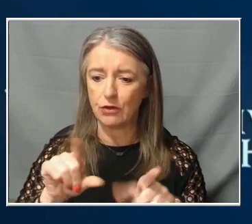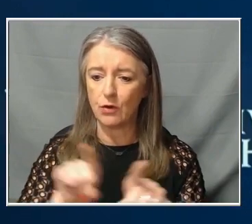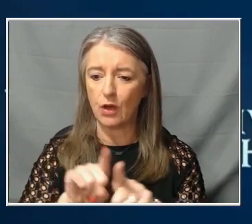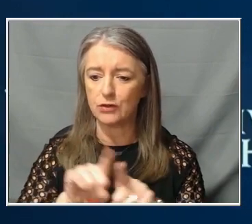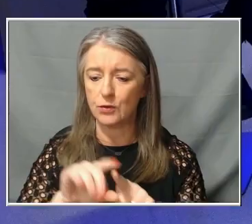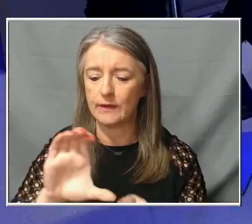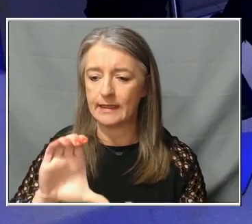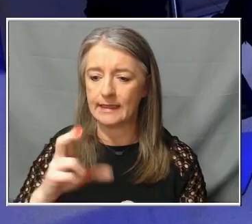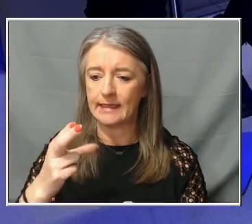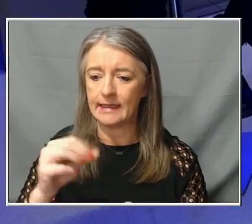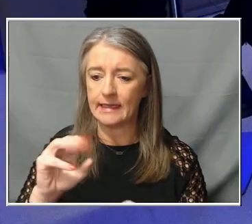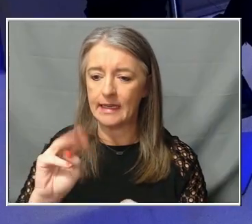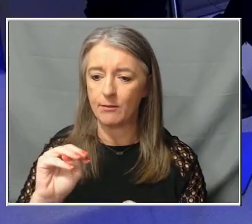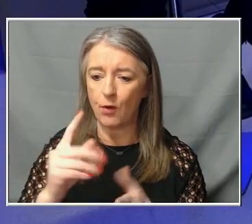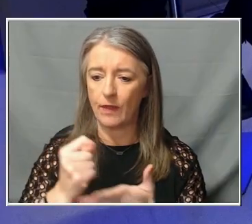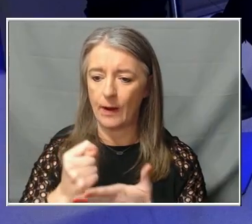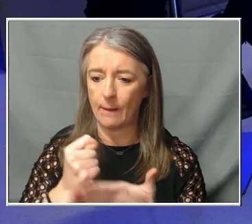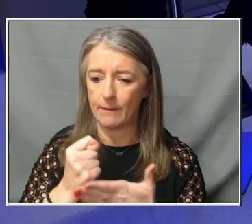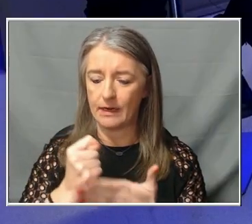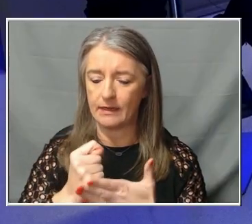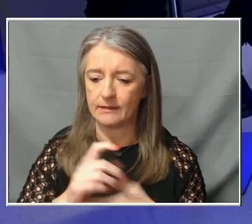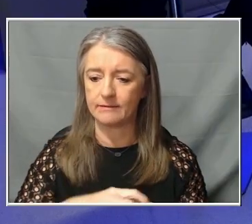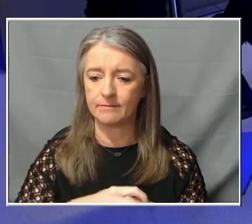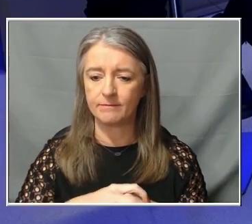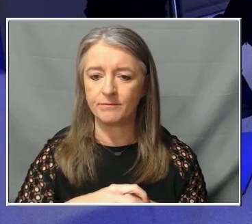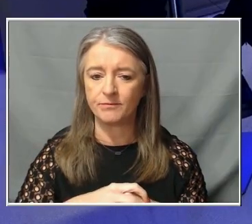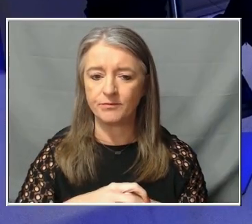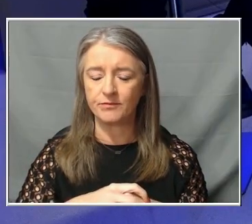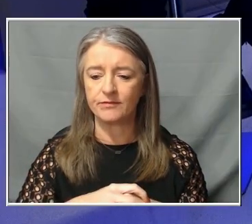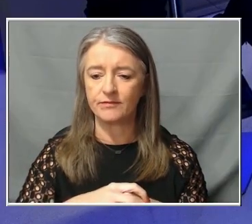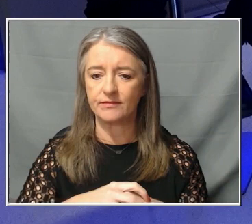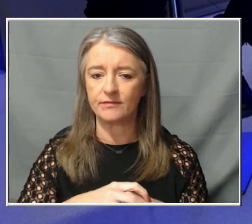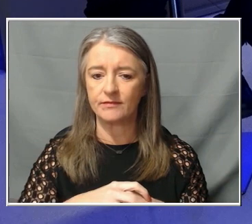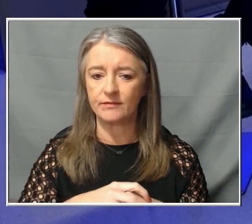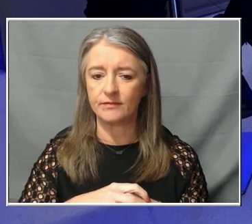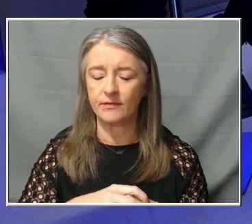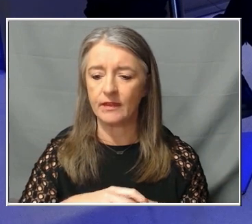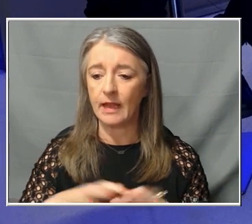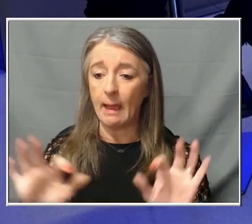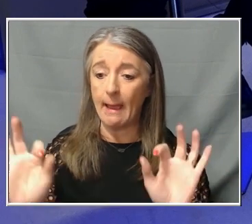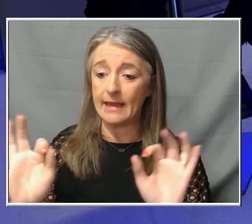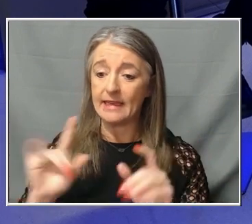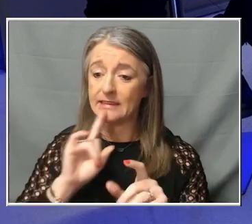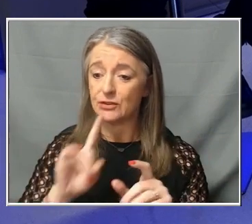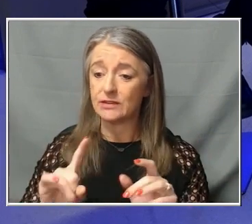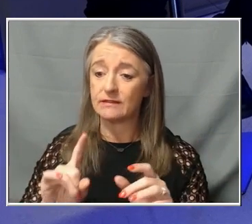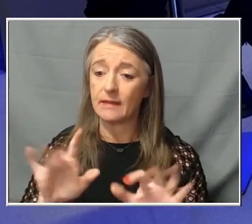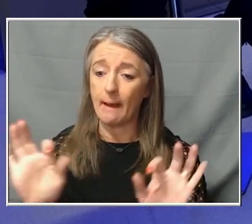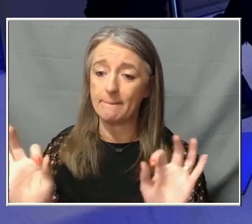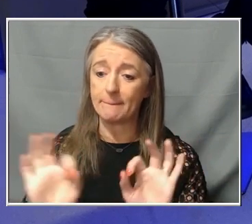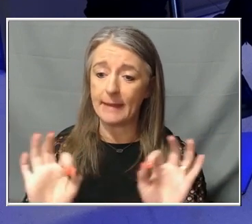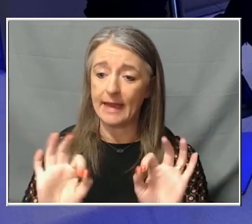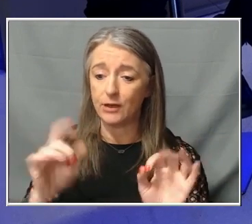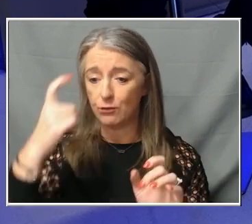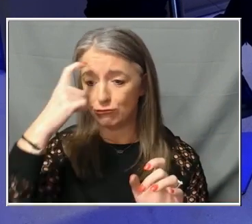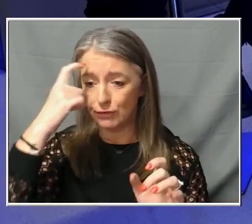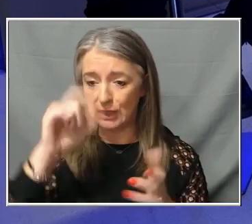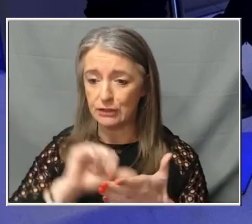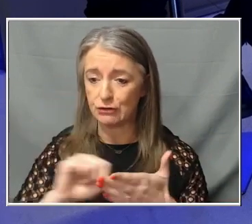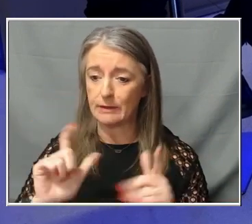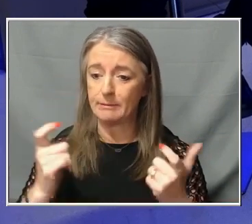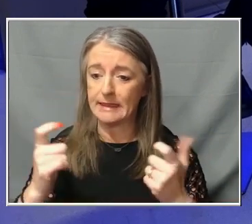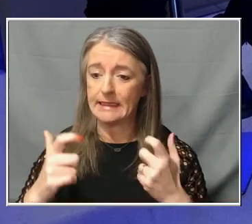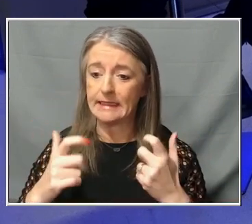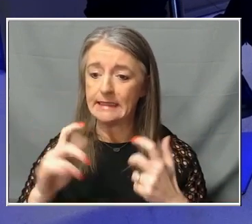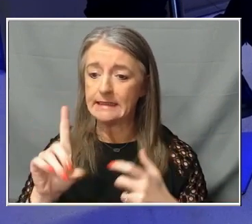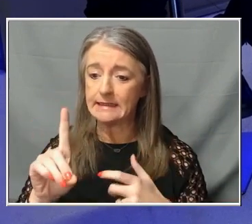Because we talk about, you know, invasive, non-invasive. Is there such thing as a minor brain surgery? We think of somebody going in for brain surgery. That is a big deal that